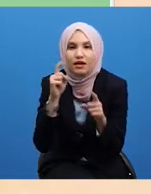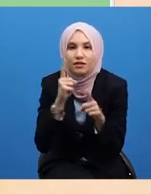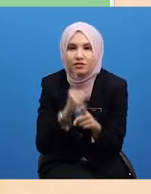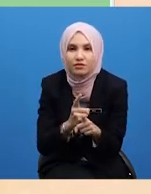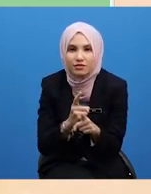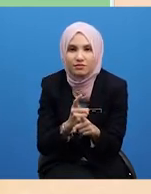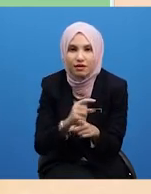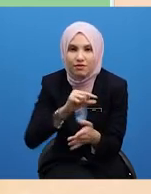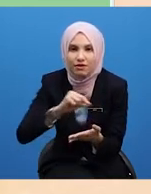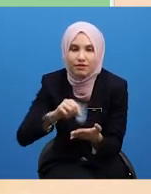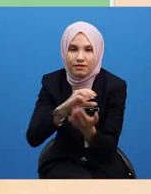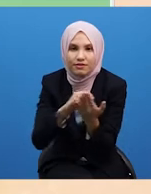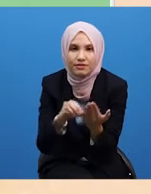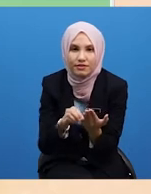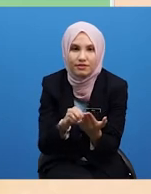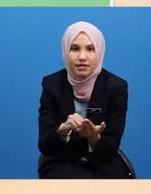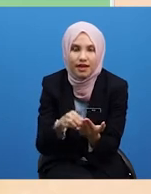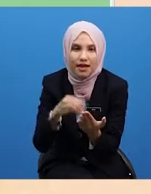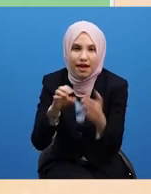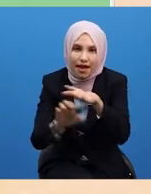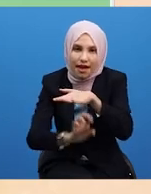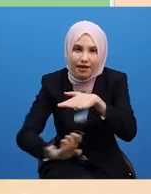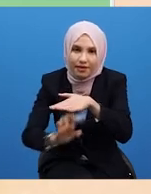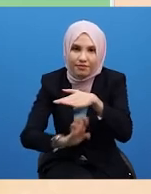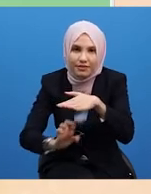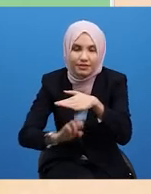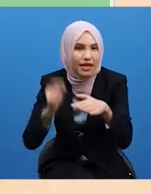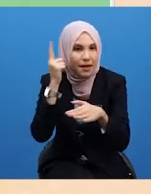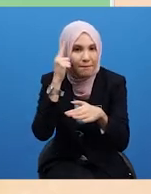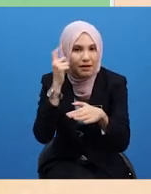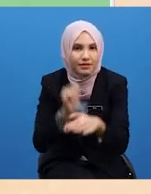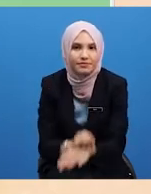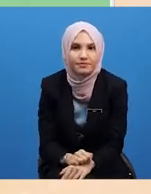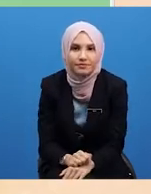is written with all these elements in mind.